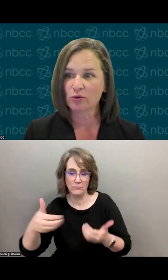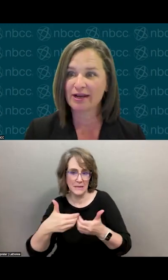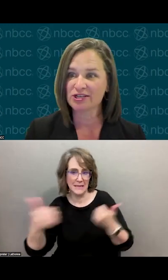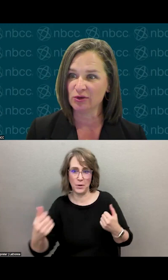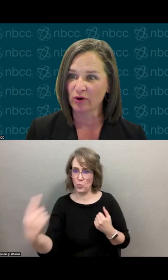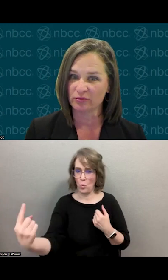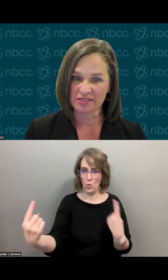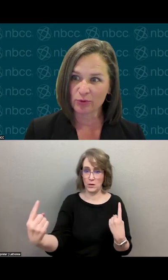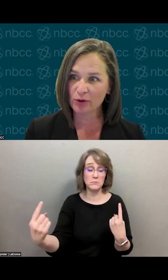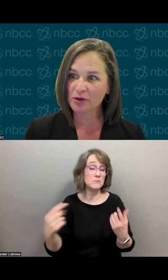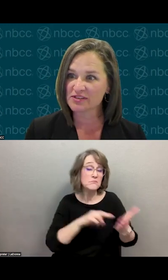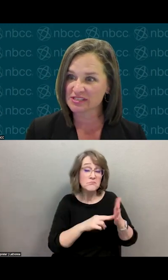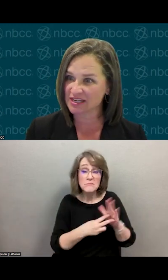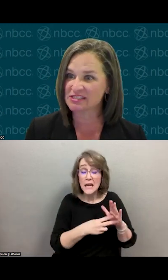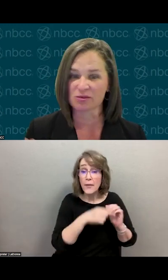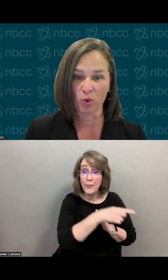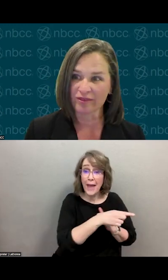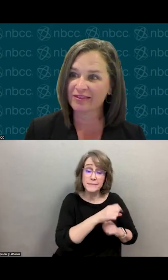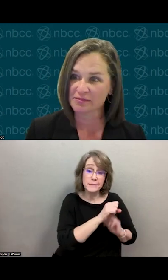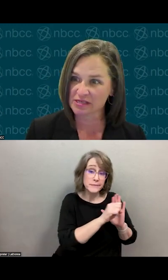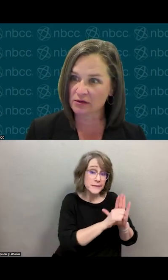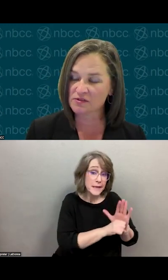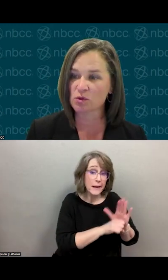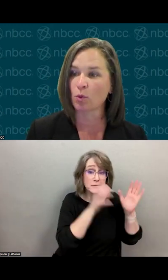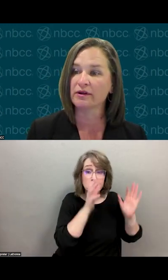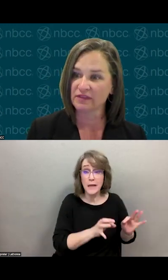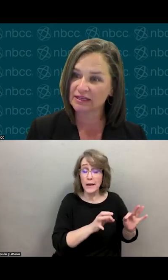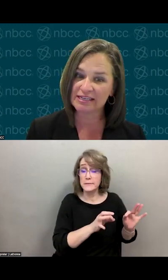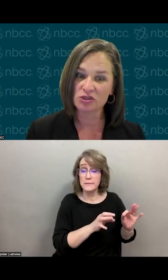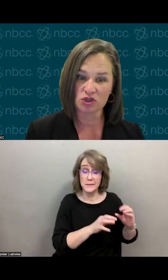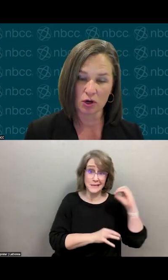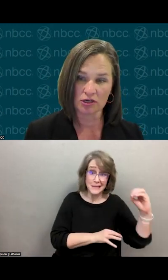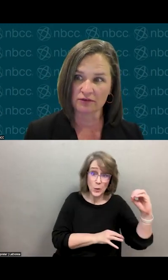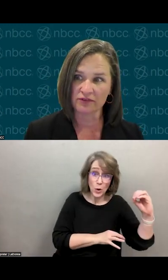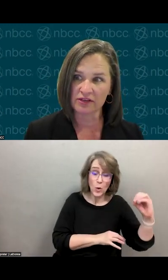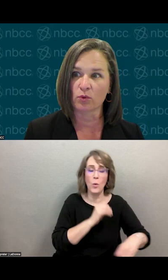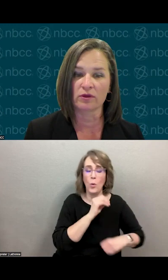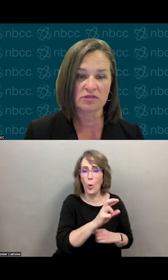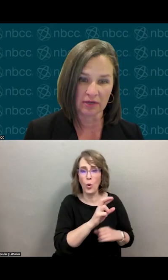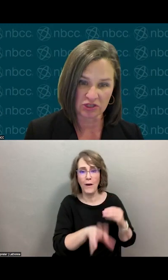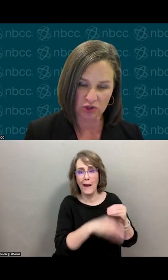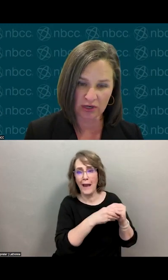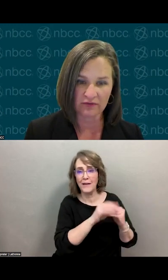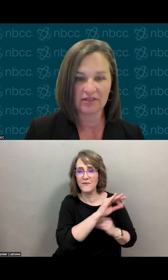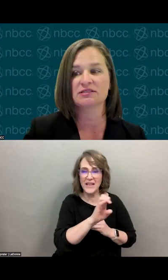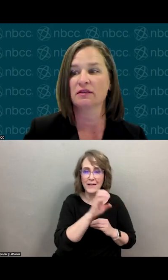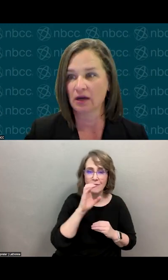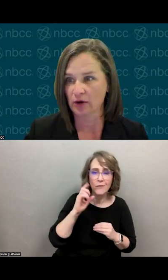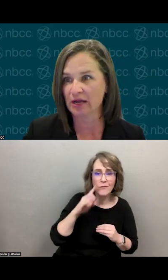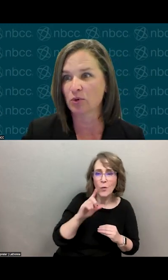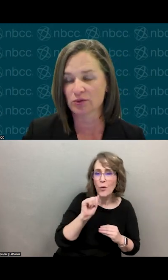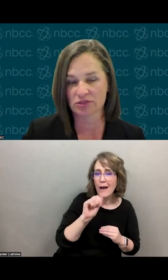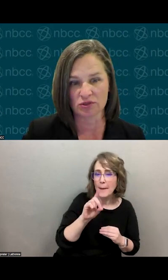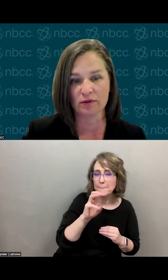that could range anywhere from zero if a state can support that themselves, or if they need to charge a fee for those administrative fees, they